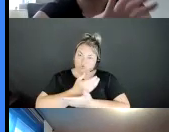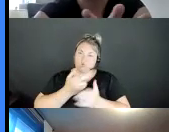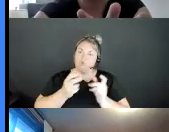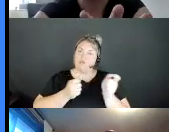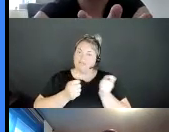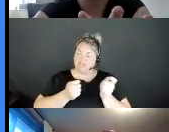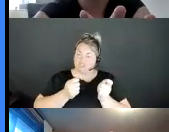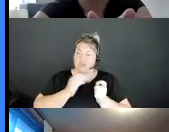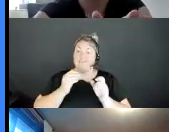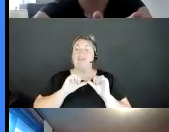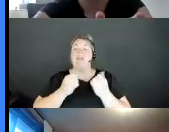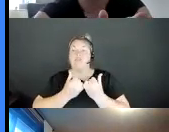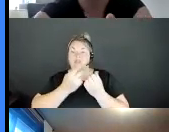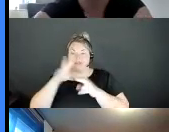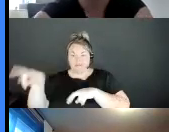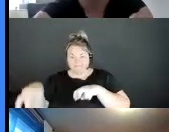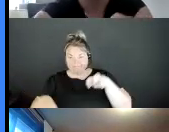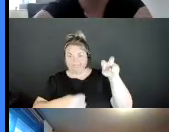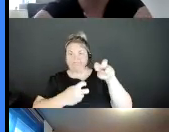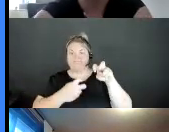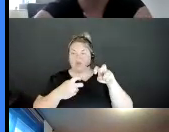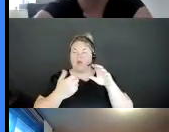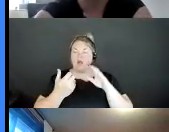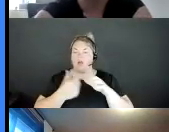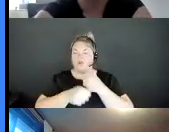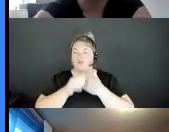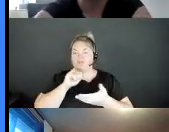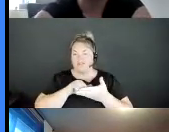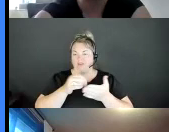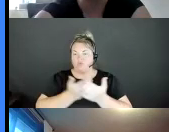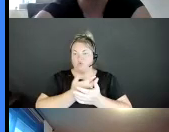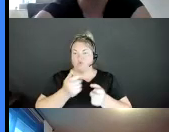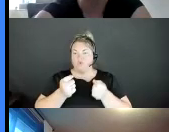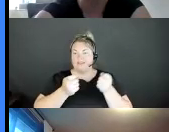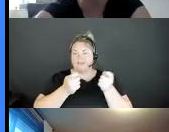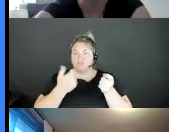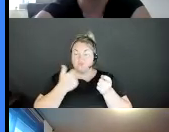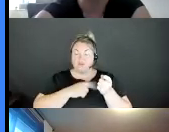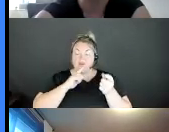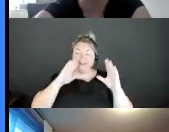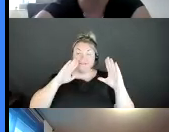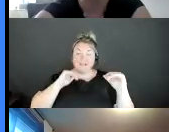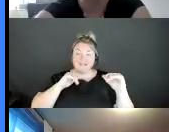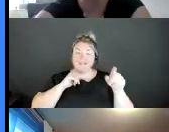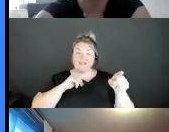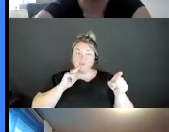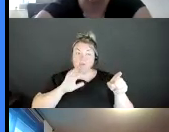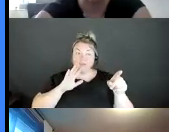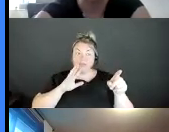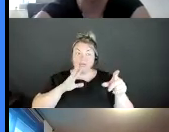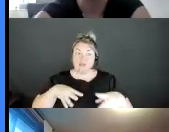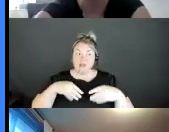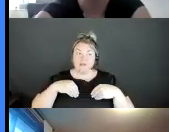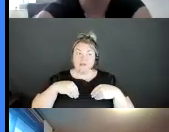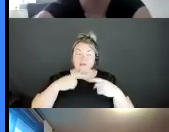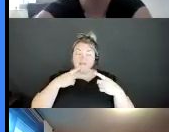is coming under those new regulations. So we are expecting that these would be adopted effective